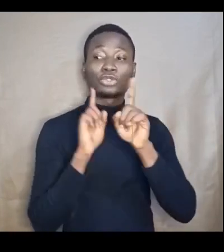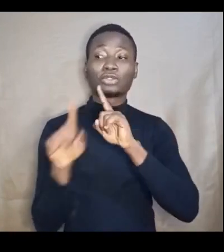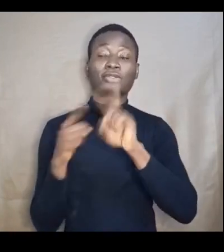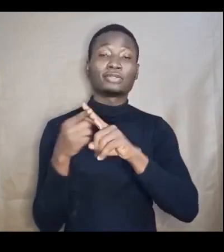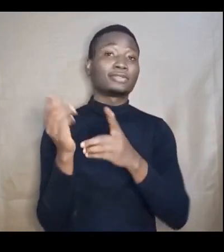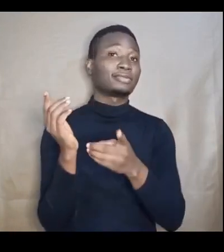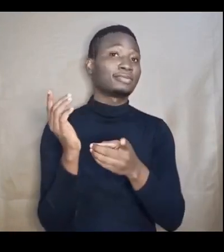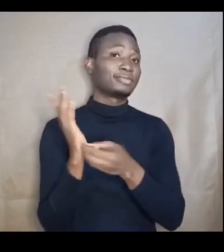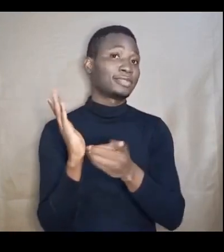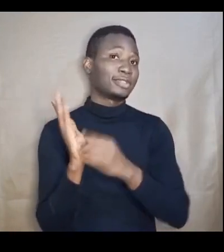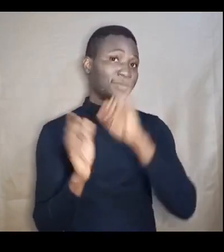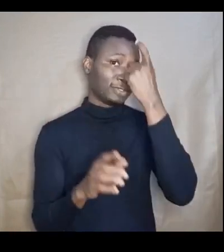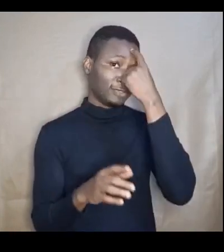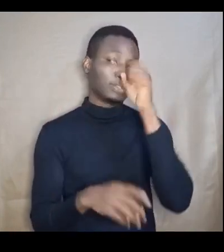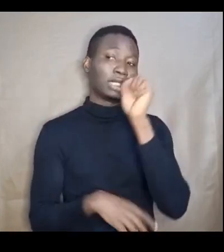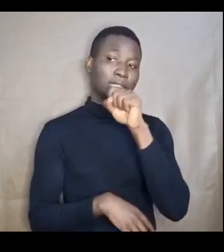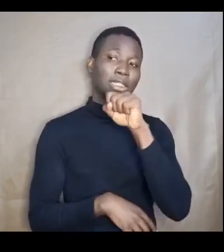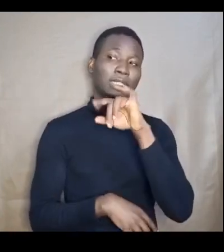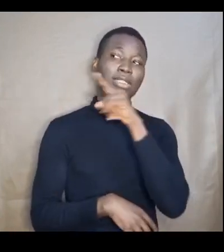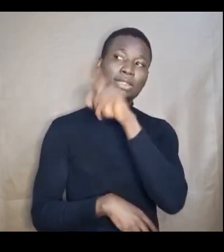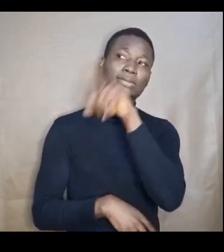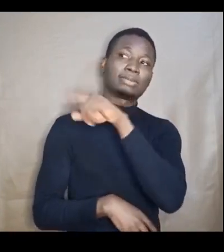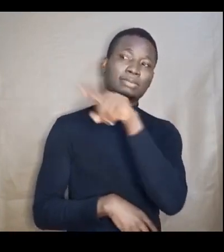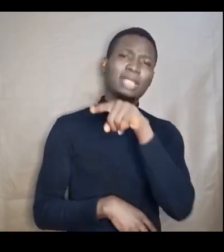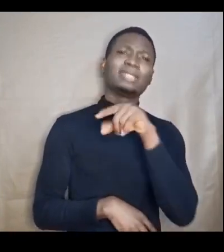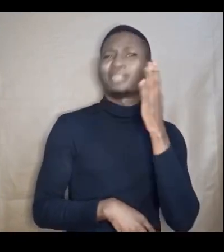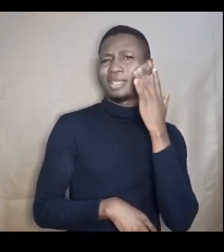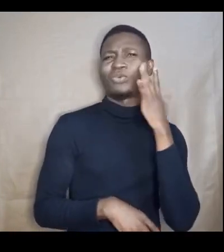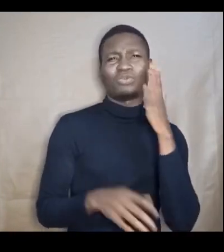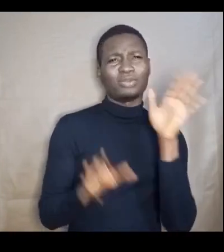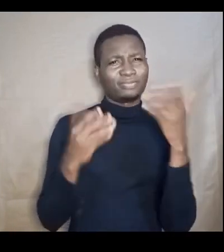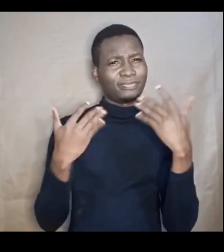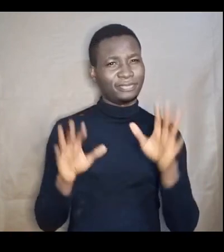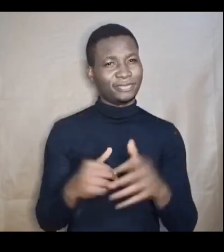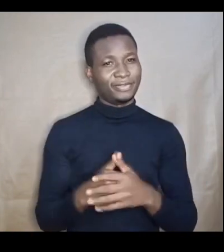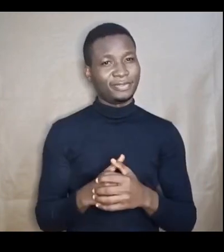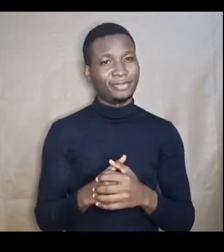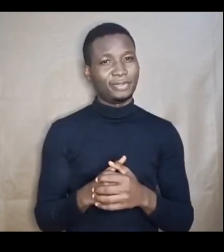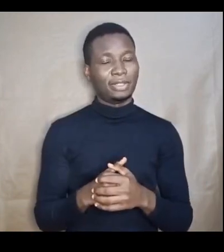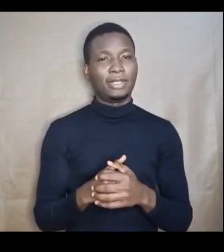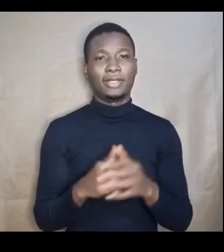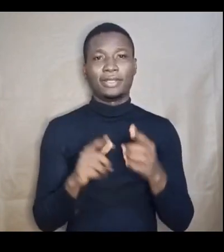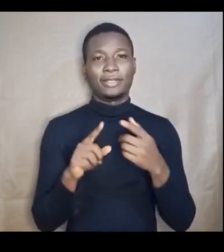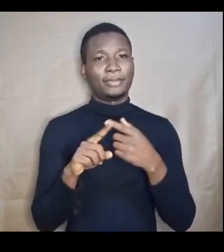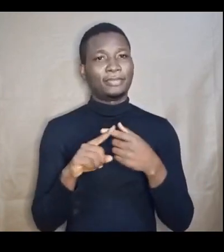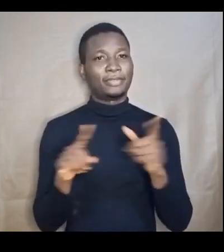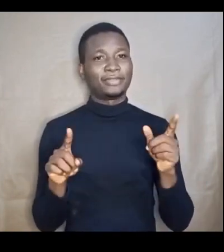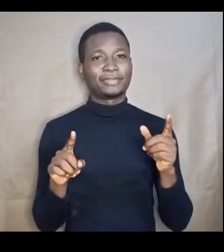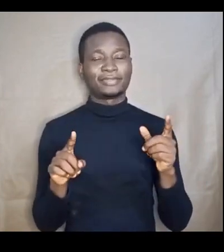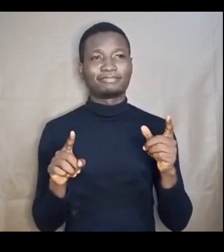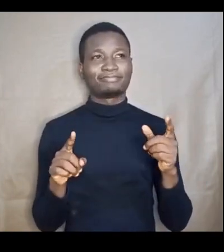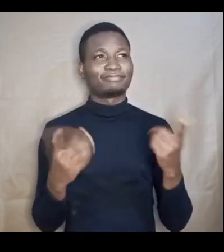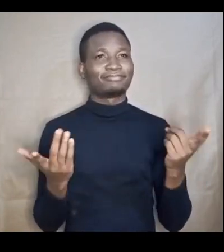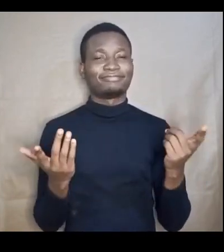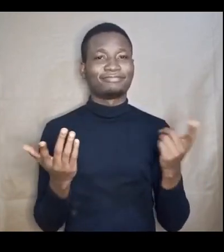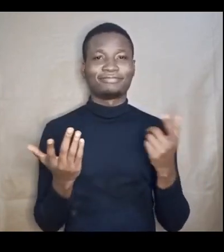about the fact that the place was marked. So he knew about marked demolition and so